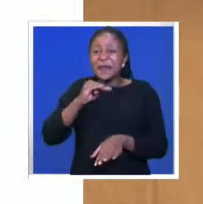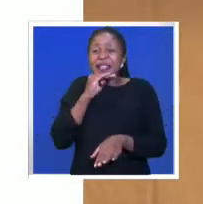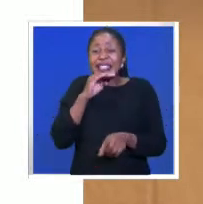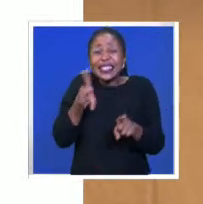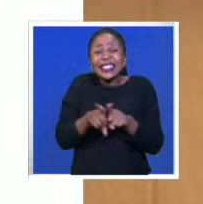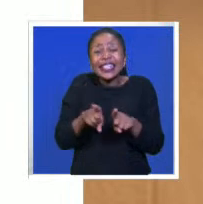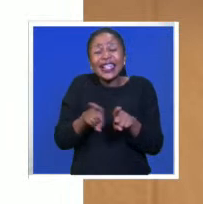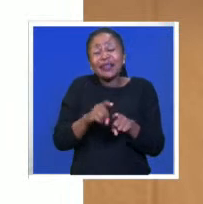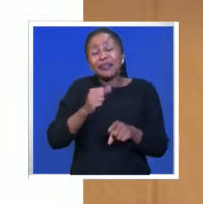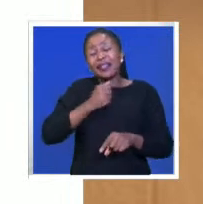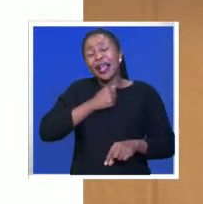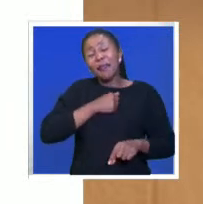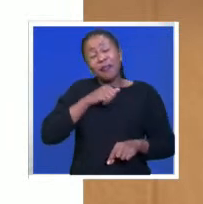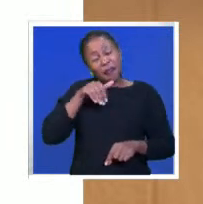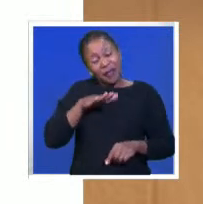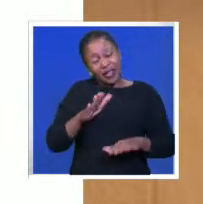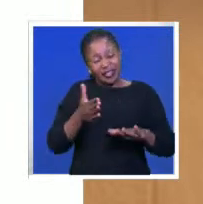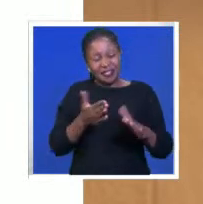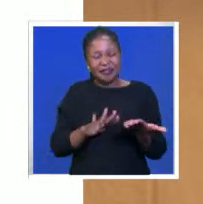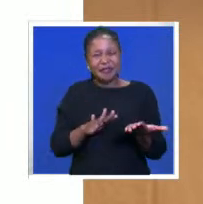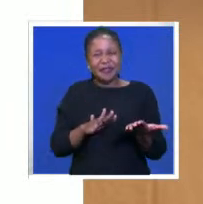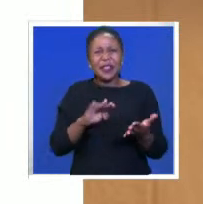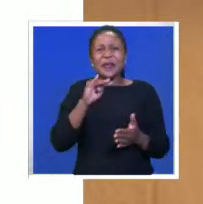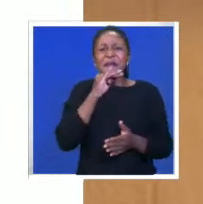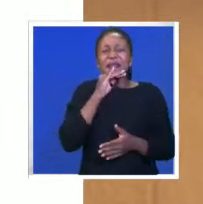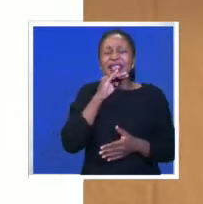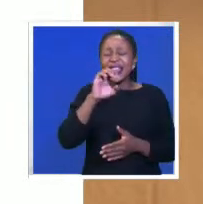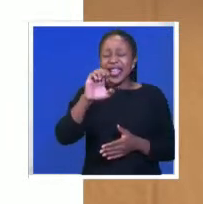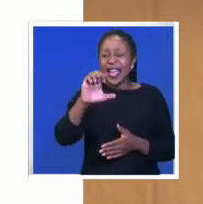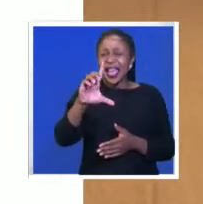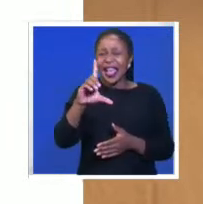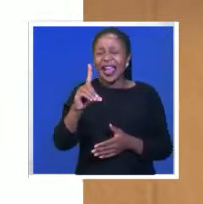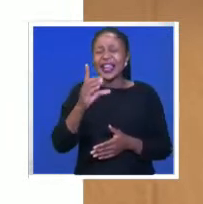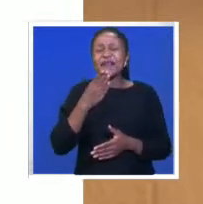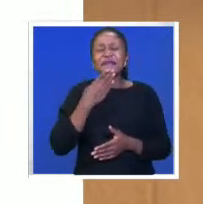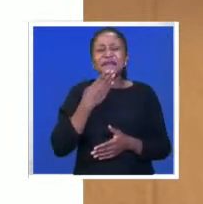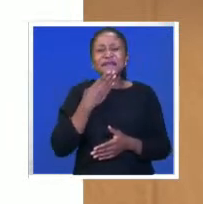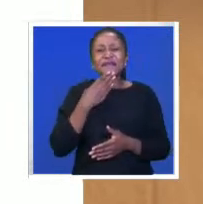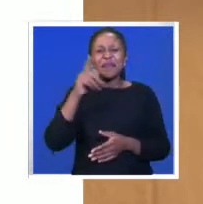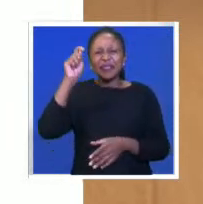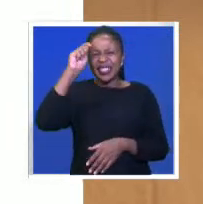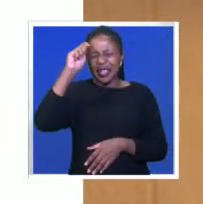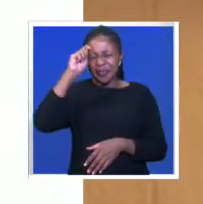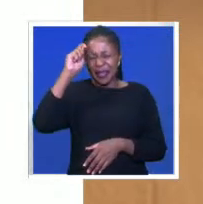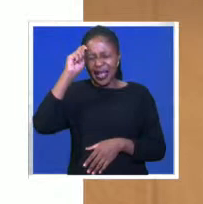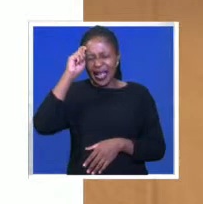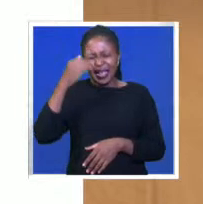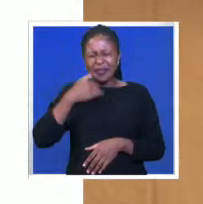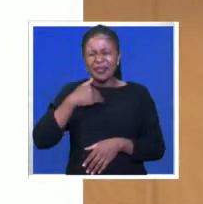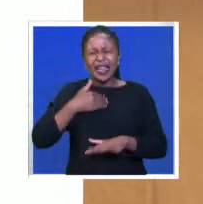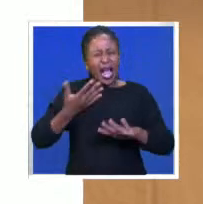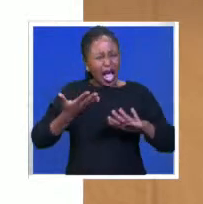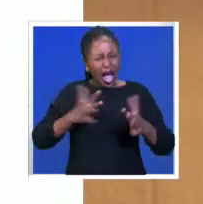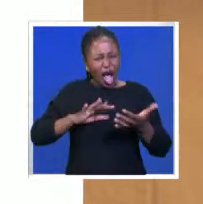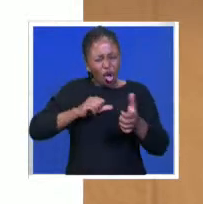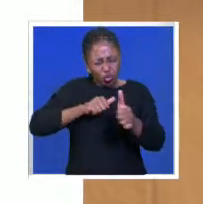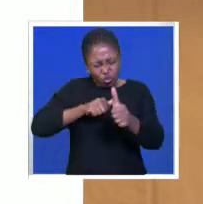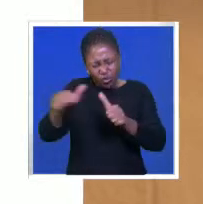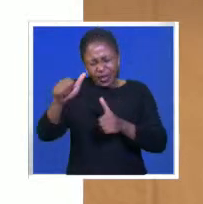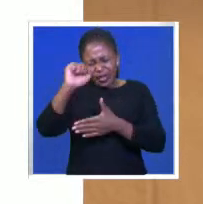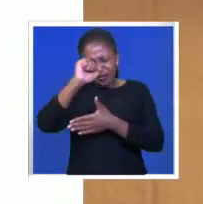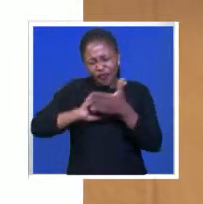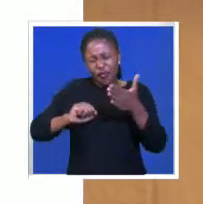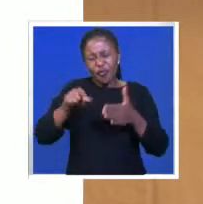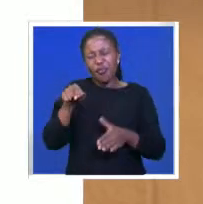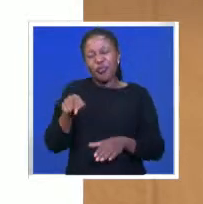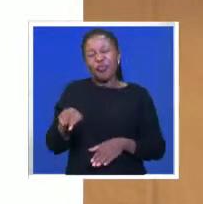thinking? I need to find a way. Remember, we have said this place, why is it a more suitable place for a prison?